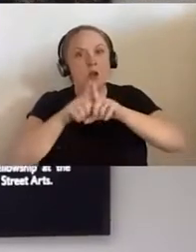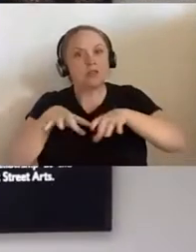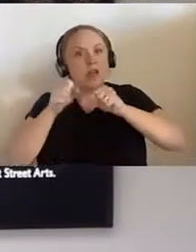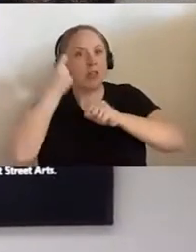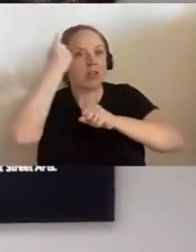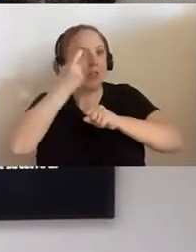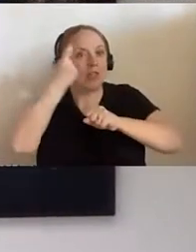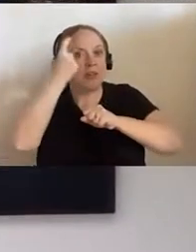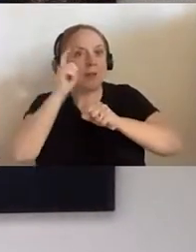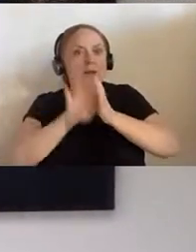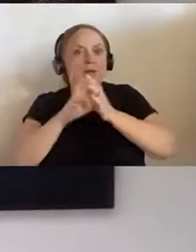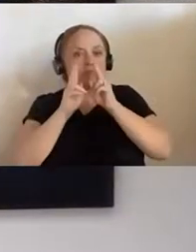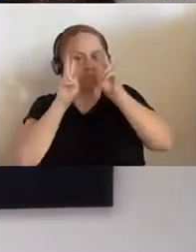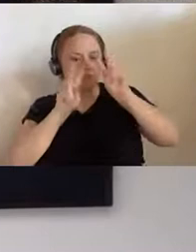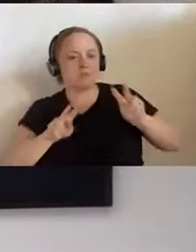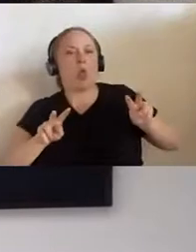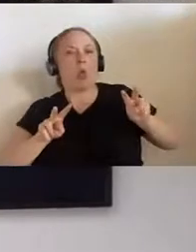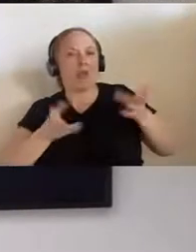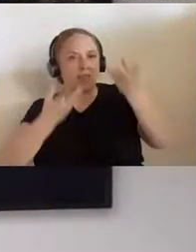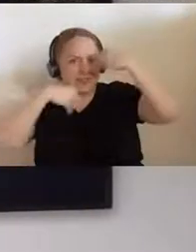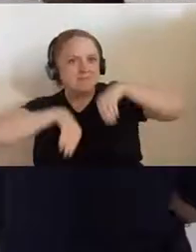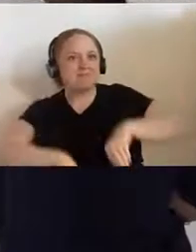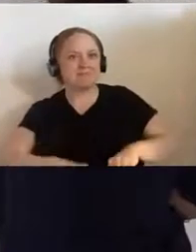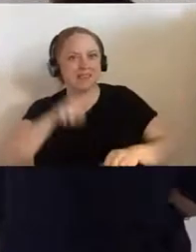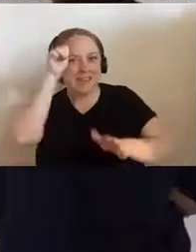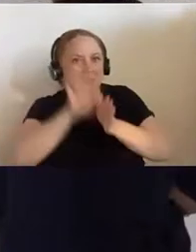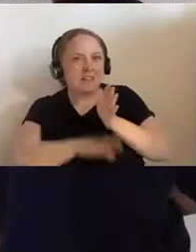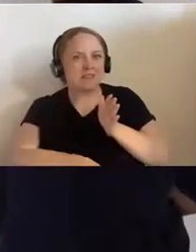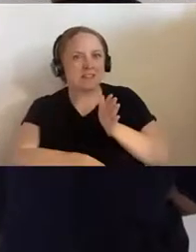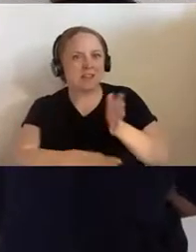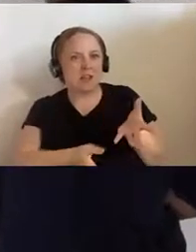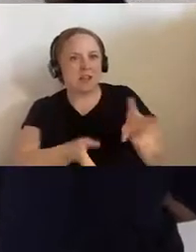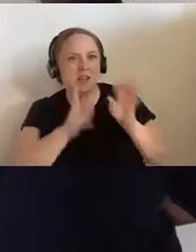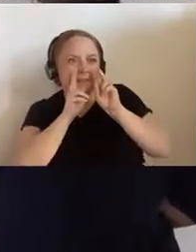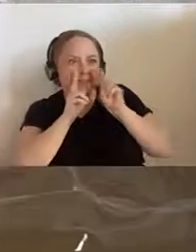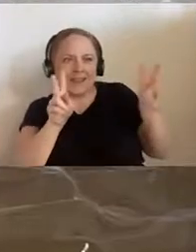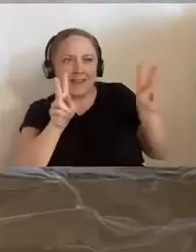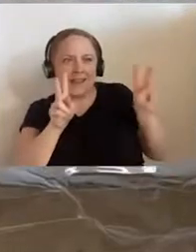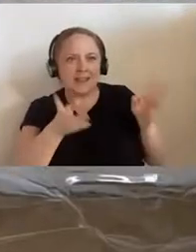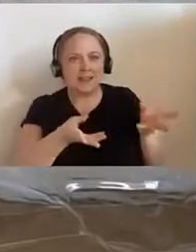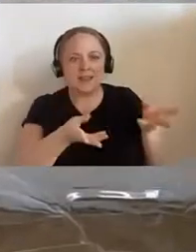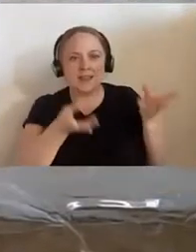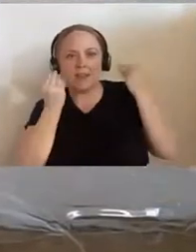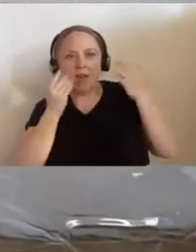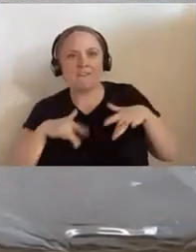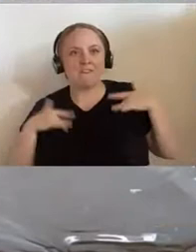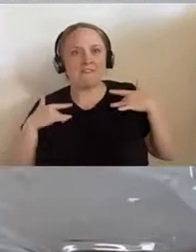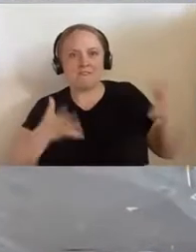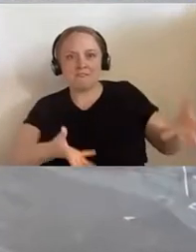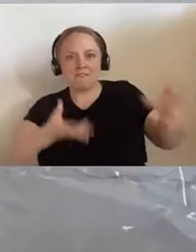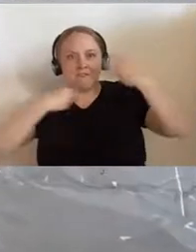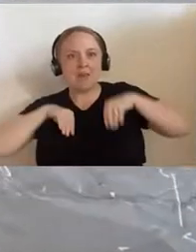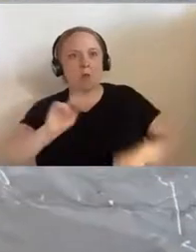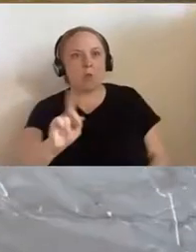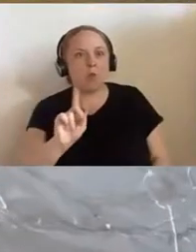the aesthetics, what the experience is, what people might see, hear, and feel. So the exhibition is taking